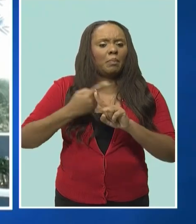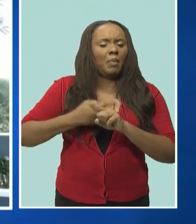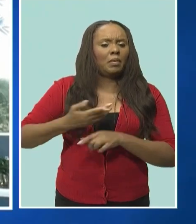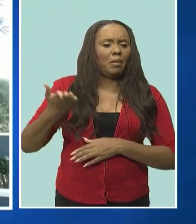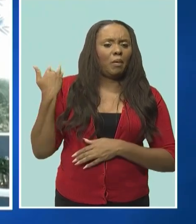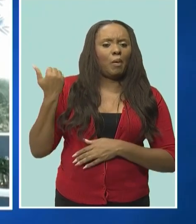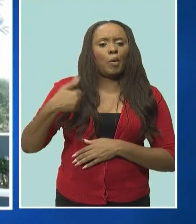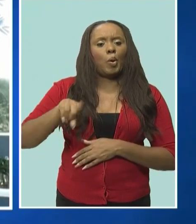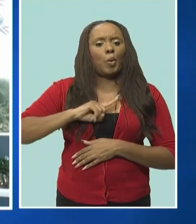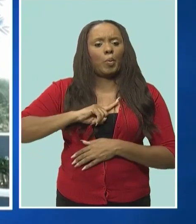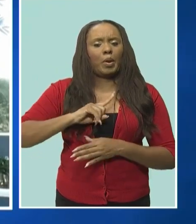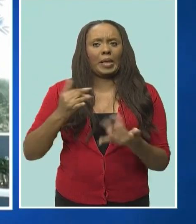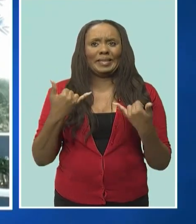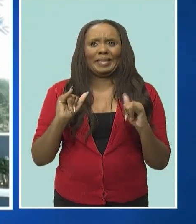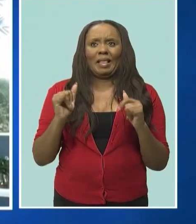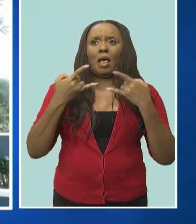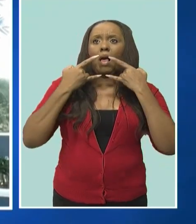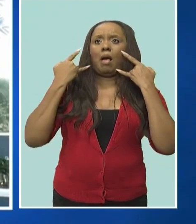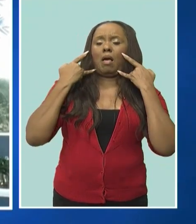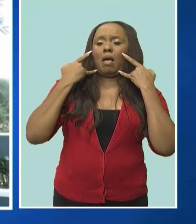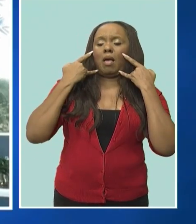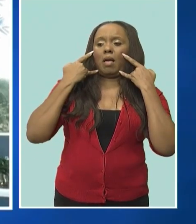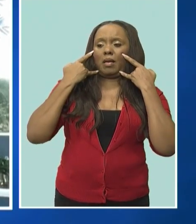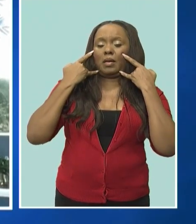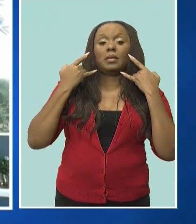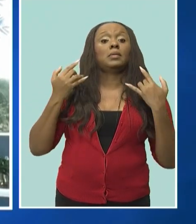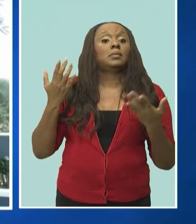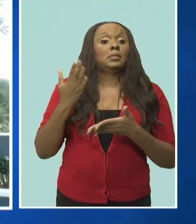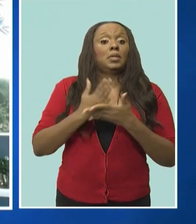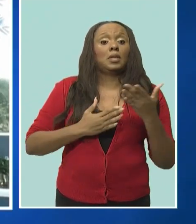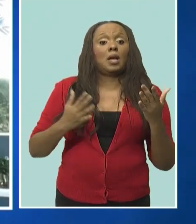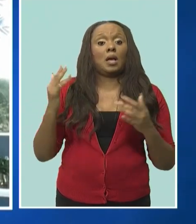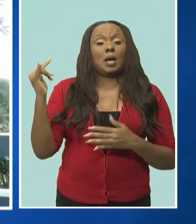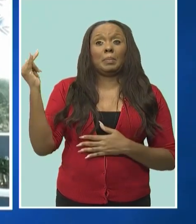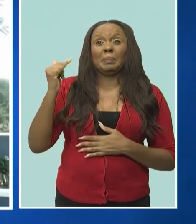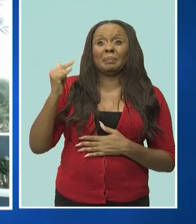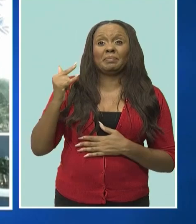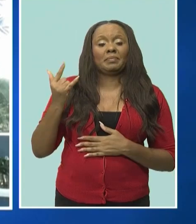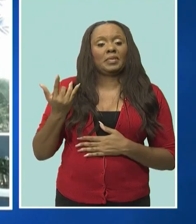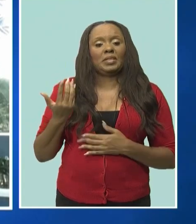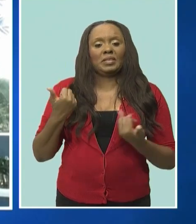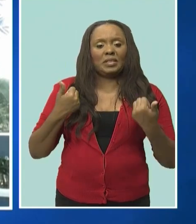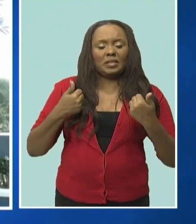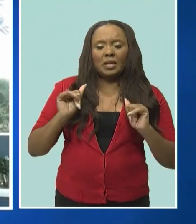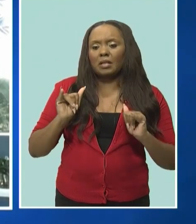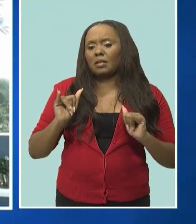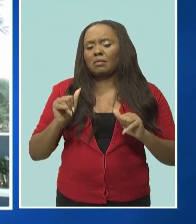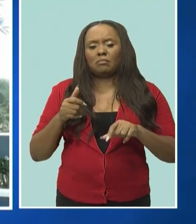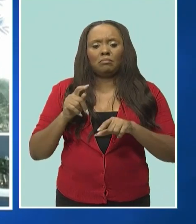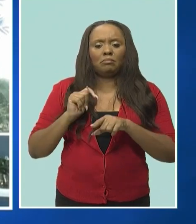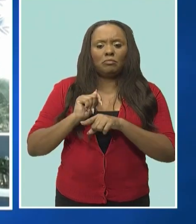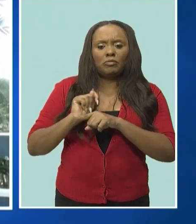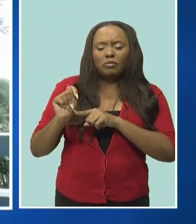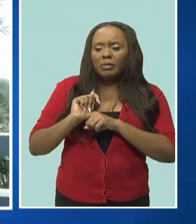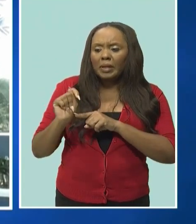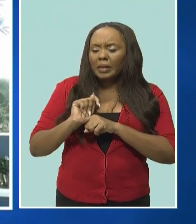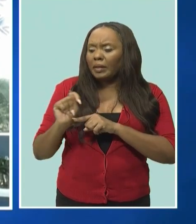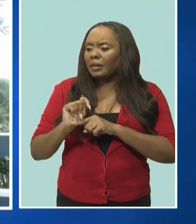We're in a volatile situation where some of the airlines don't have the capacity, still training to add